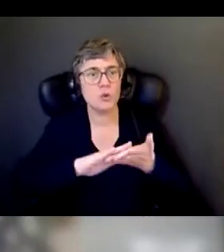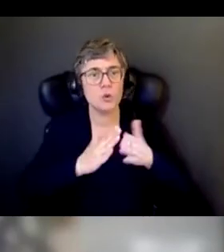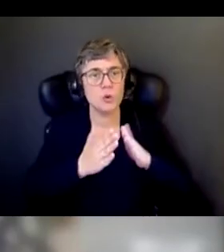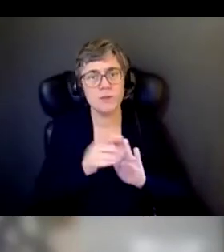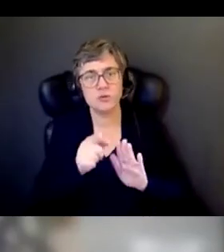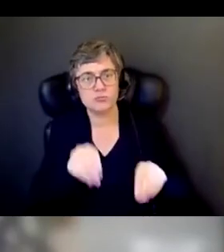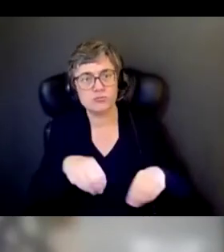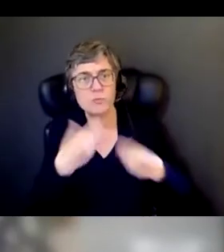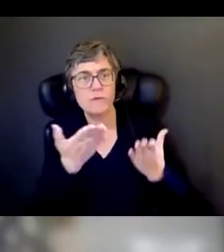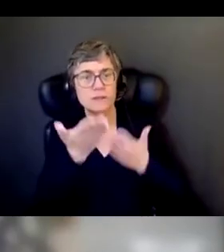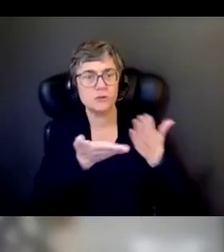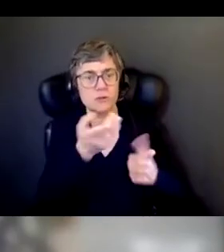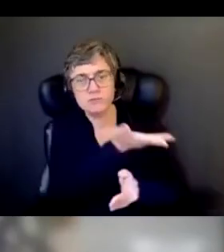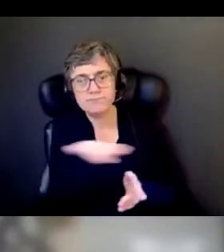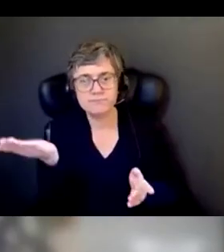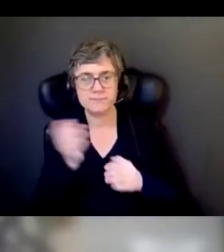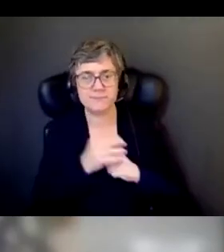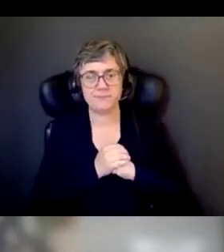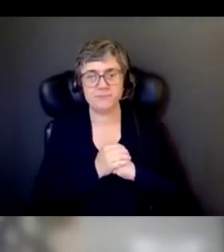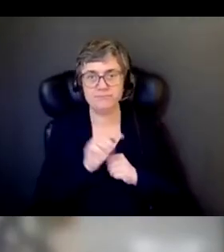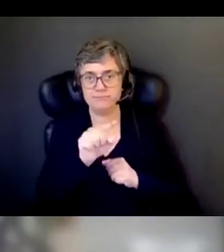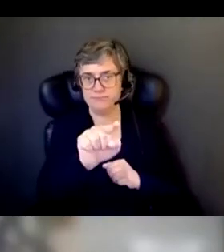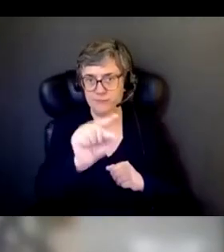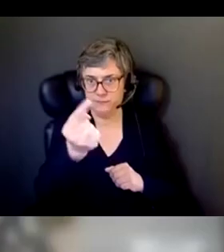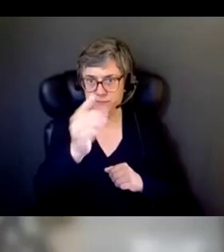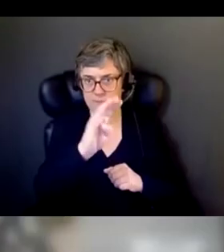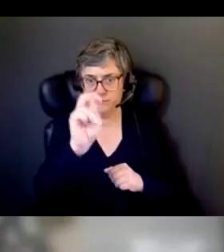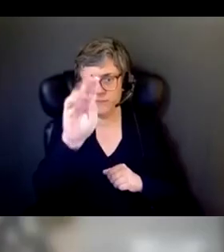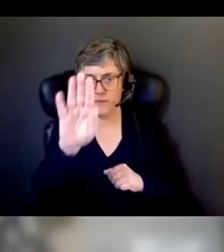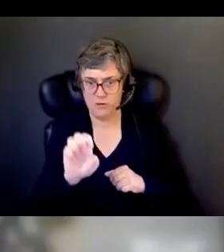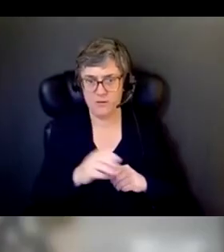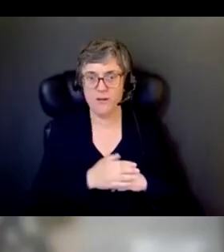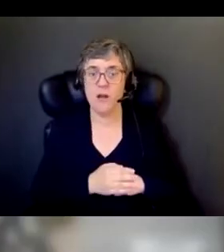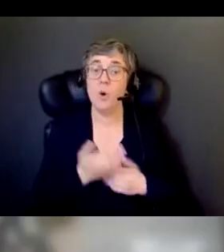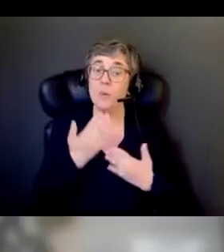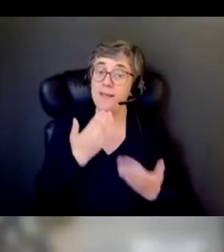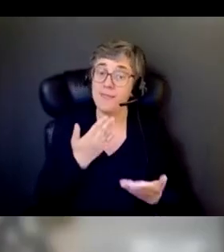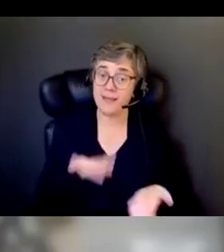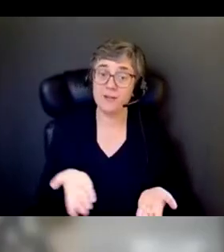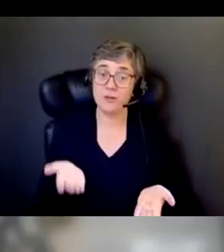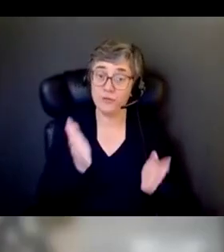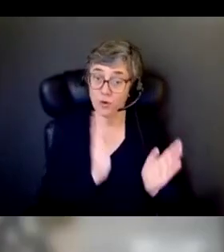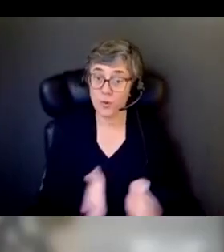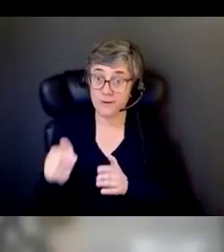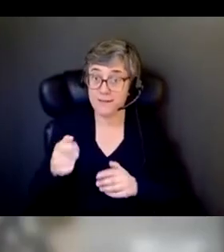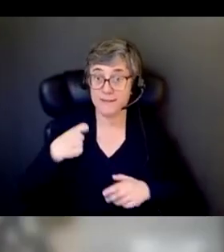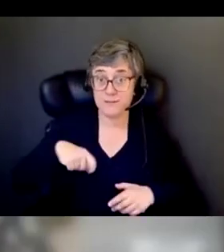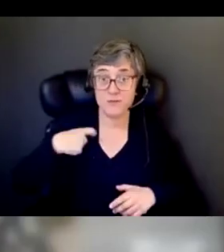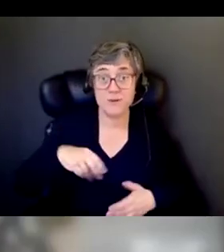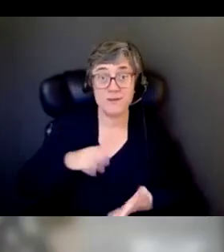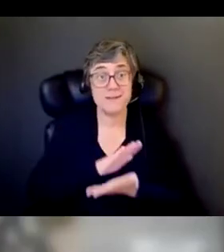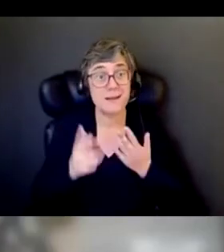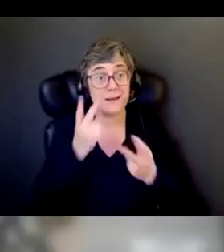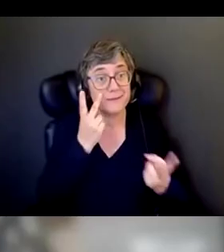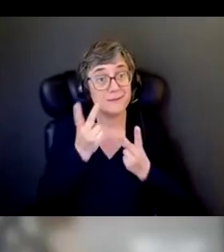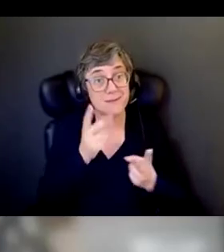so much again for organizing this conference, Benedicta, and this panel in particular. It's great to see my fellow panelists. I haven't met